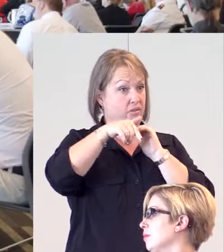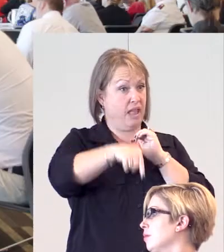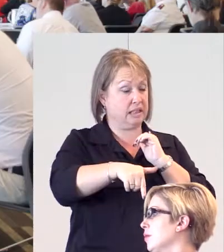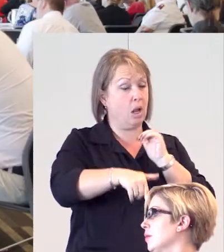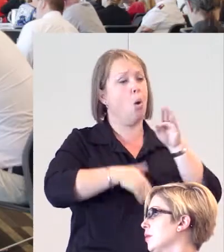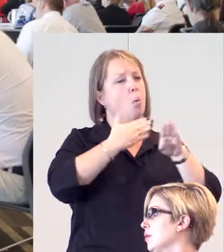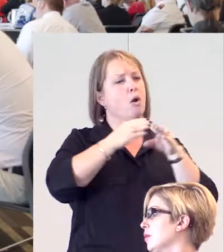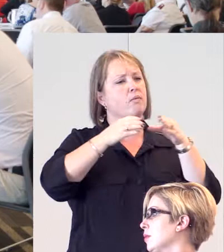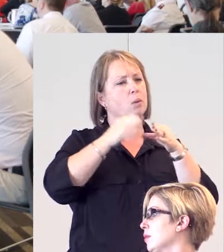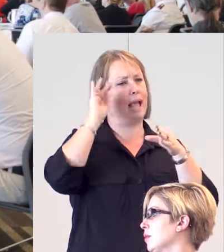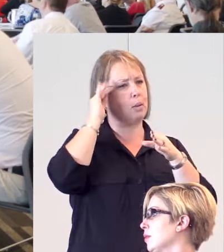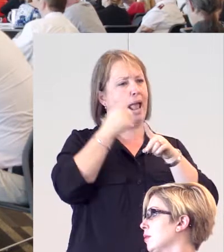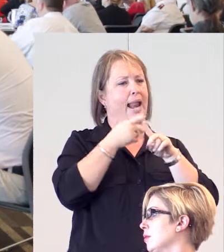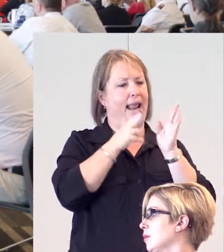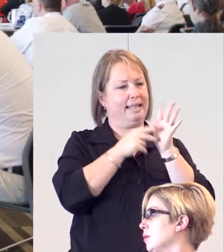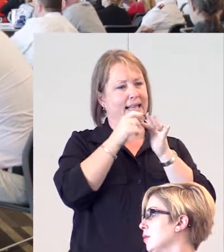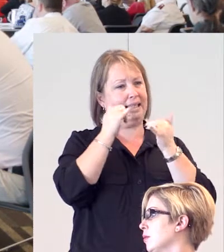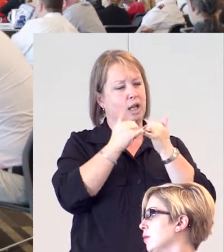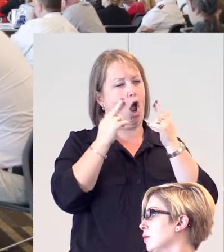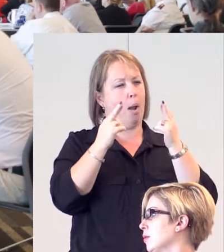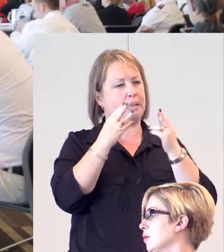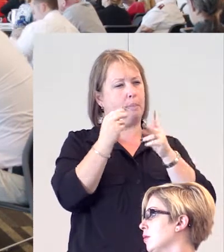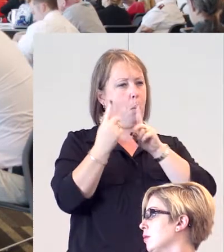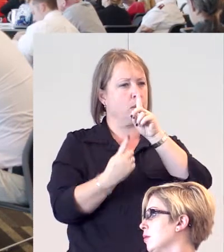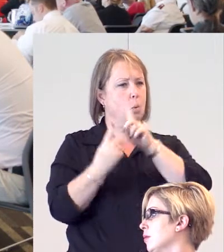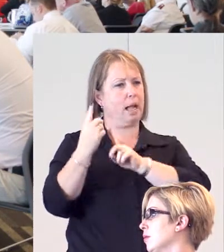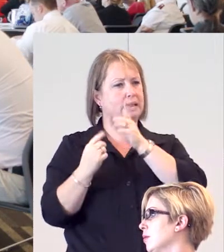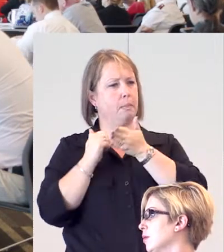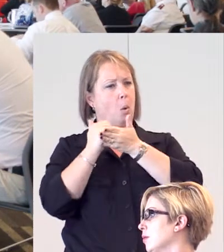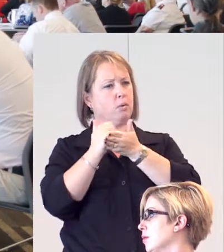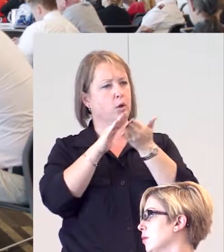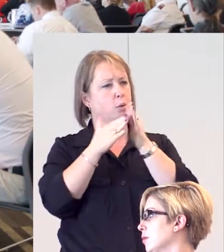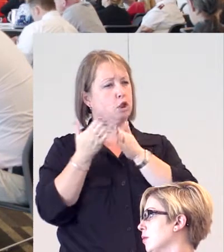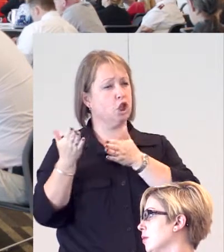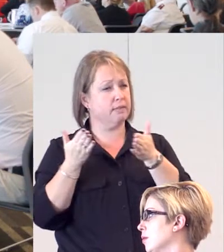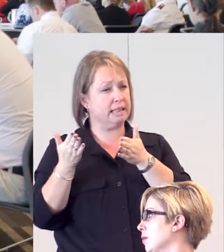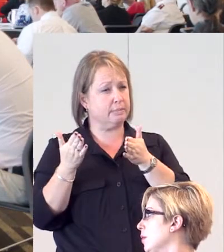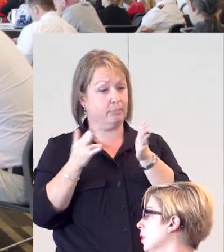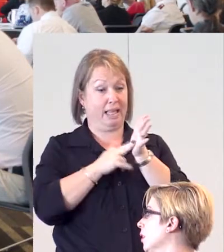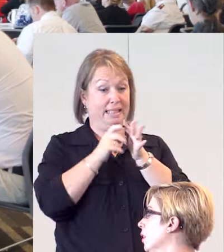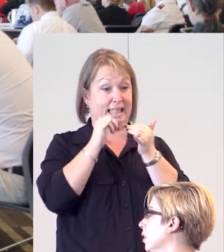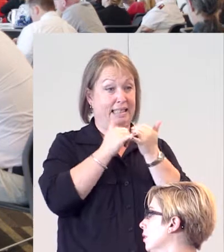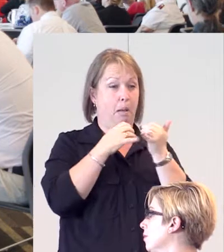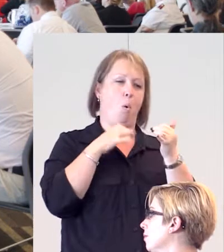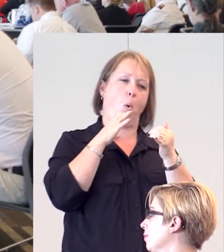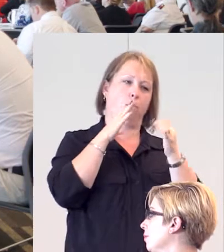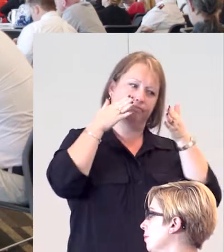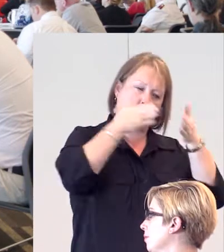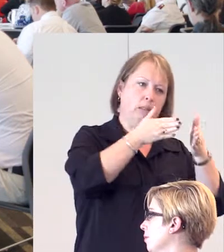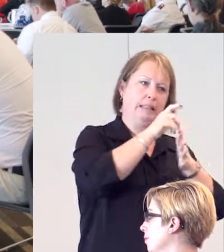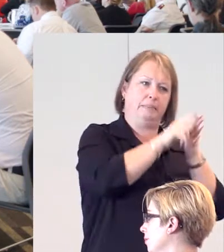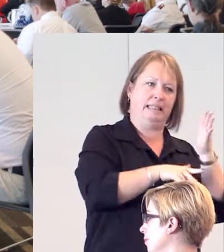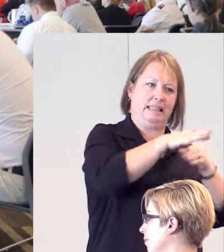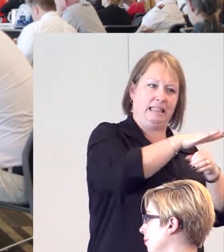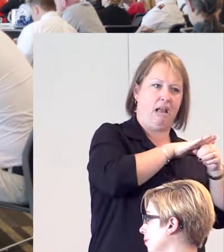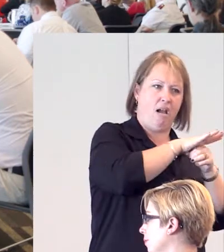Workforce Council and NDS are hoping to do some one-to-one support across community services, NDS doing it specifically in the disability sector, and I'm